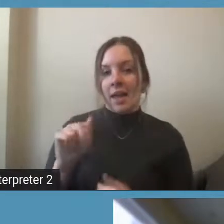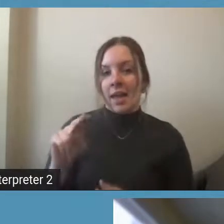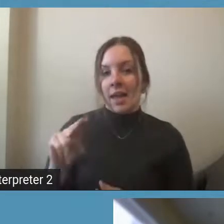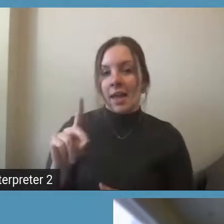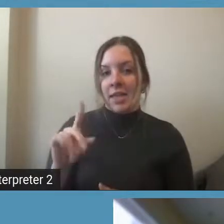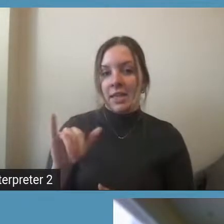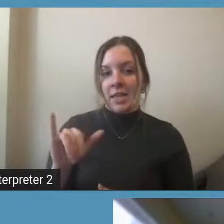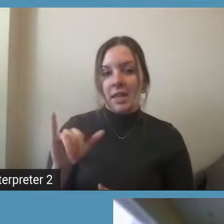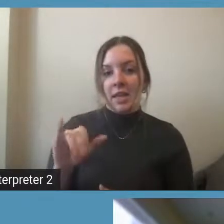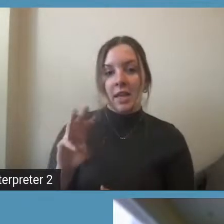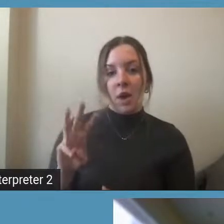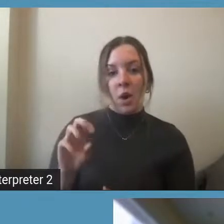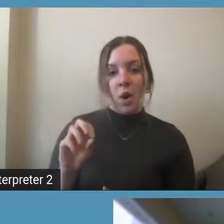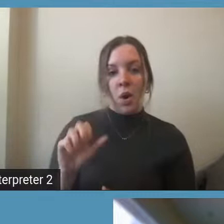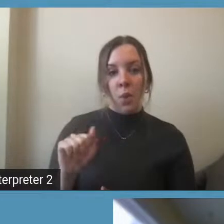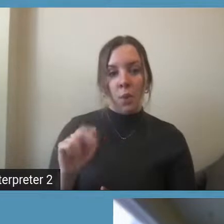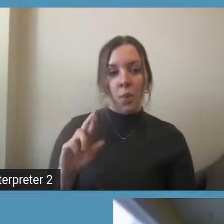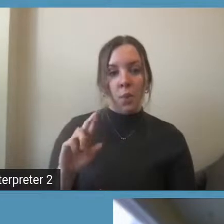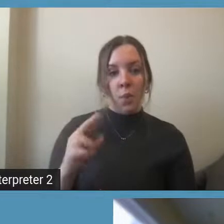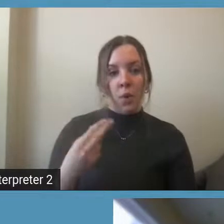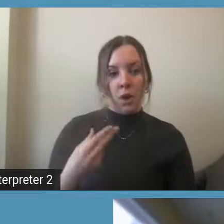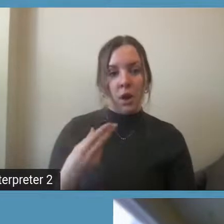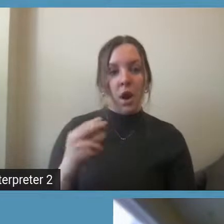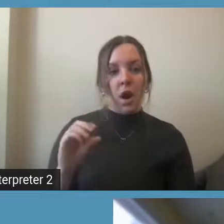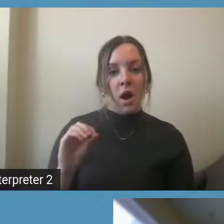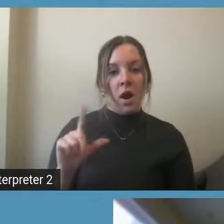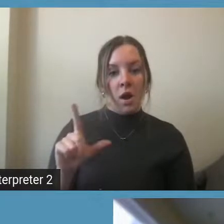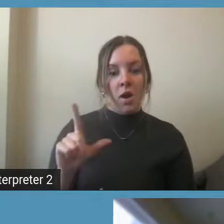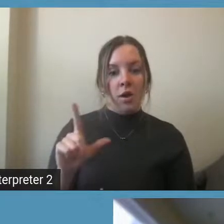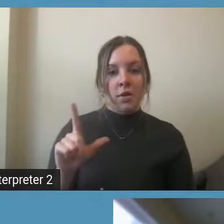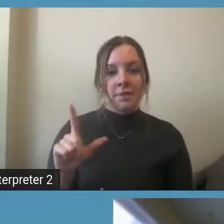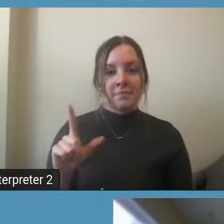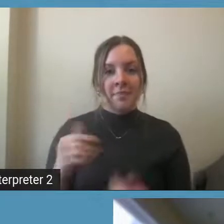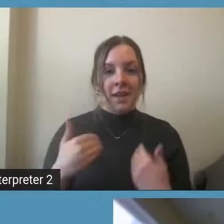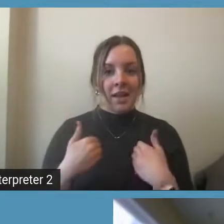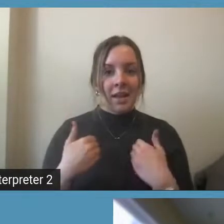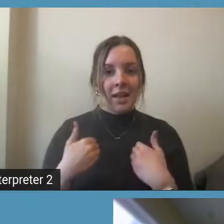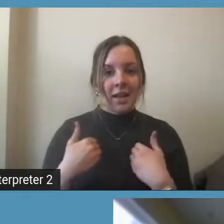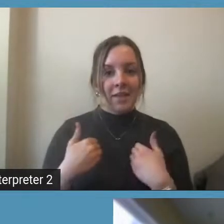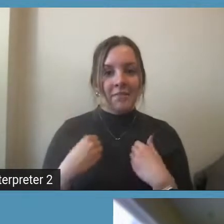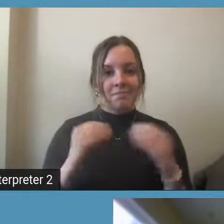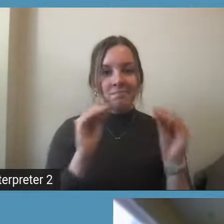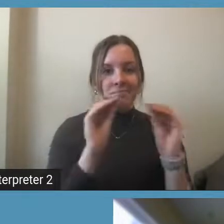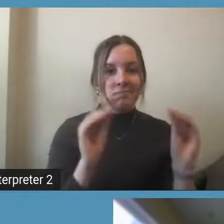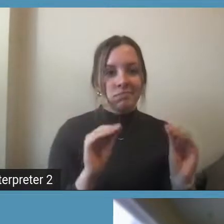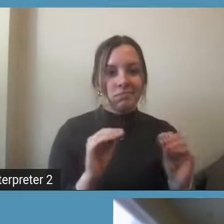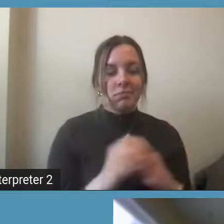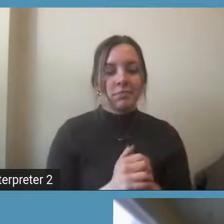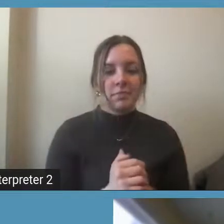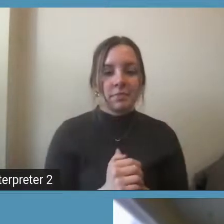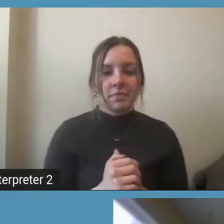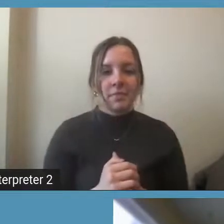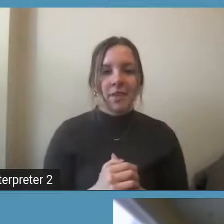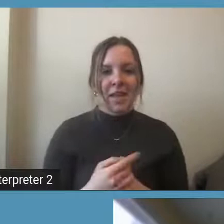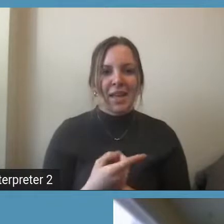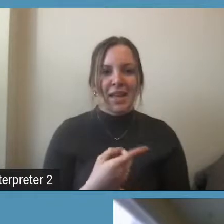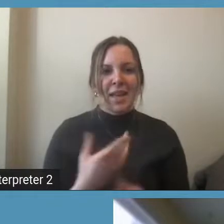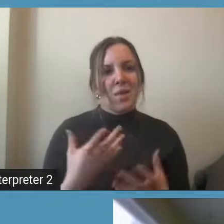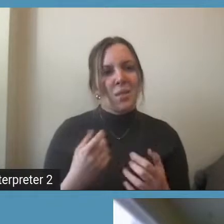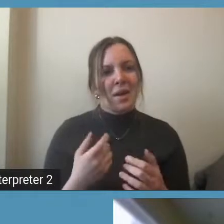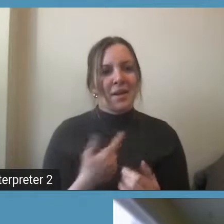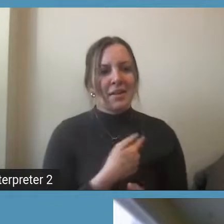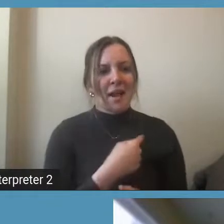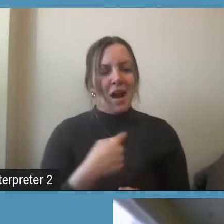artwork because they were things that he made as decorations for a party. And he wanted us to scan these silk screens to